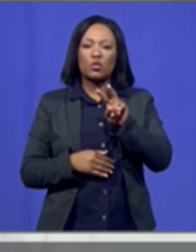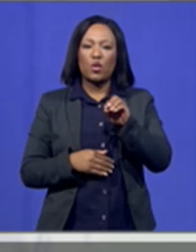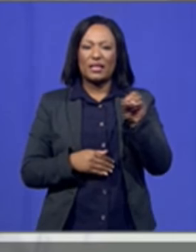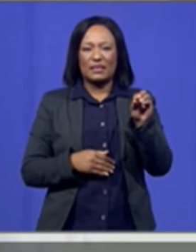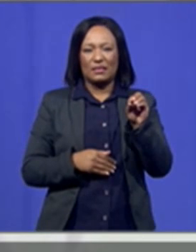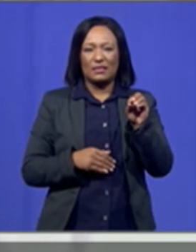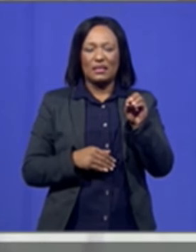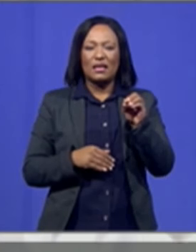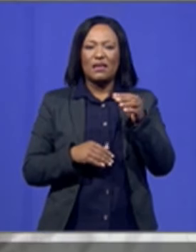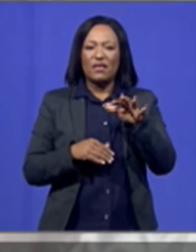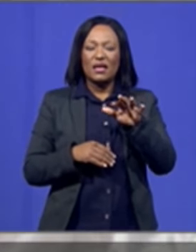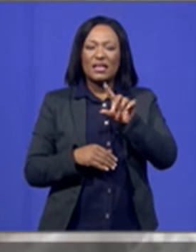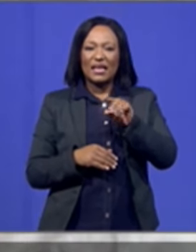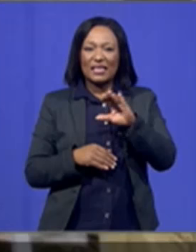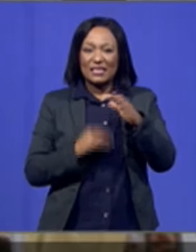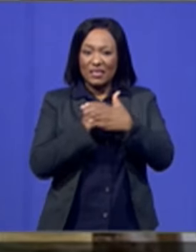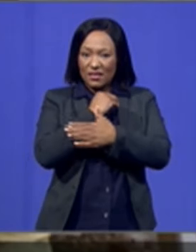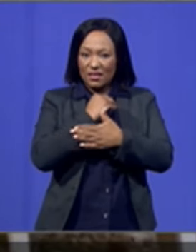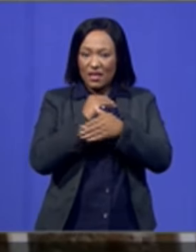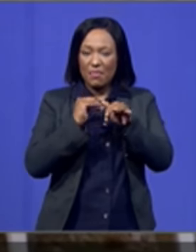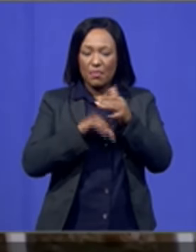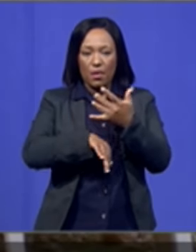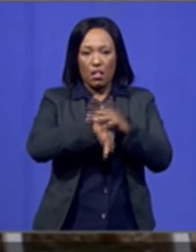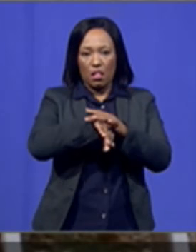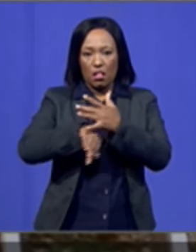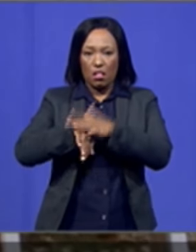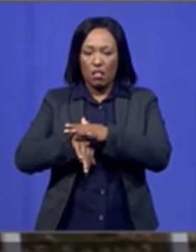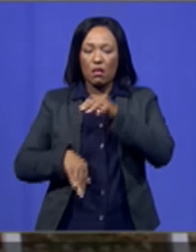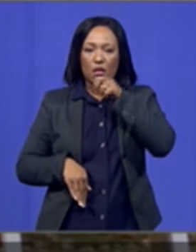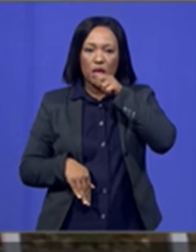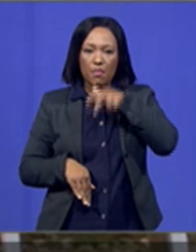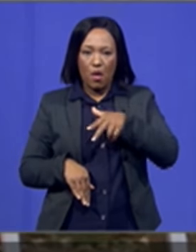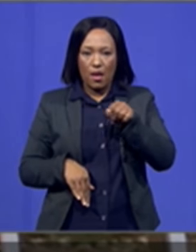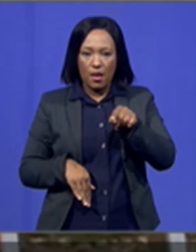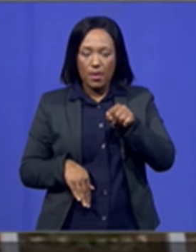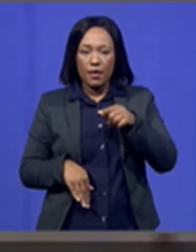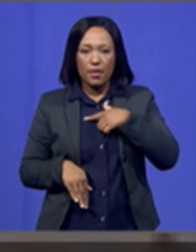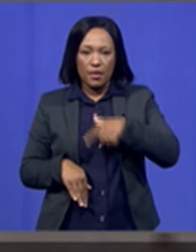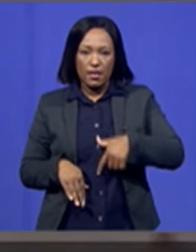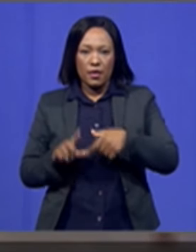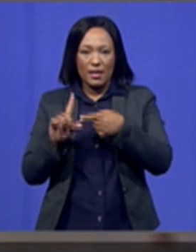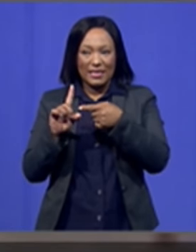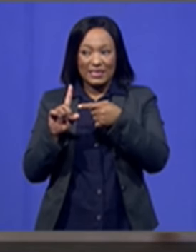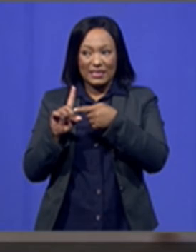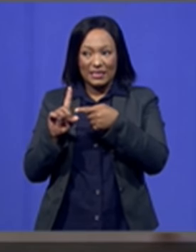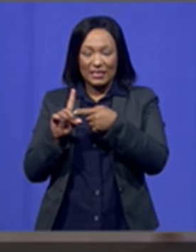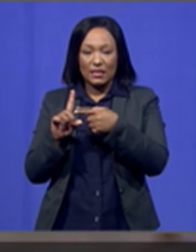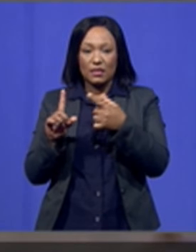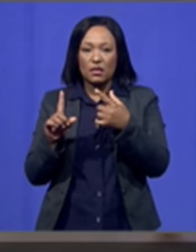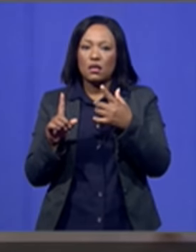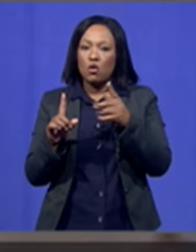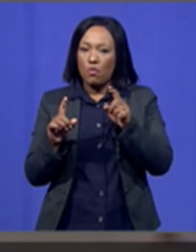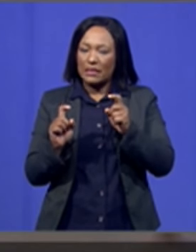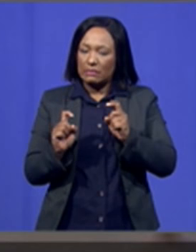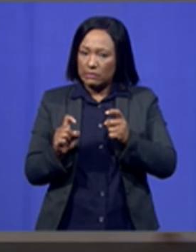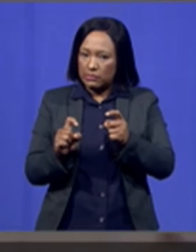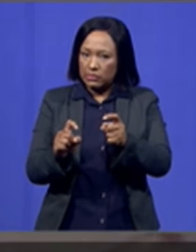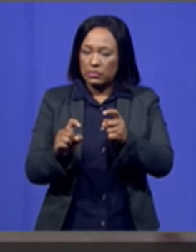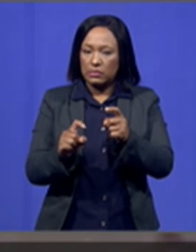bohloko ba Ebola naheng ya DRC. Ramaphosa wa telletse ka hore o hatelletse hore ho potlakisa